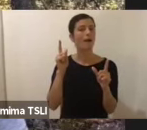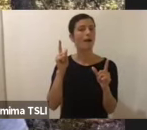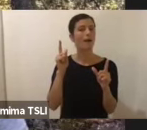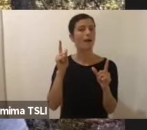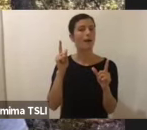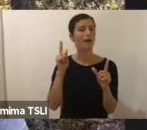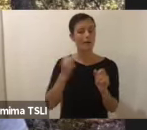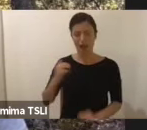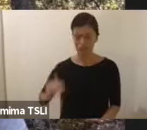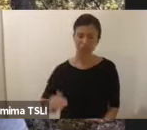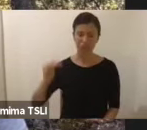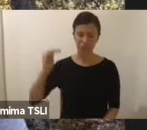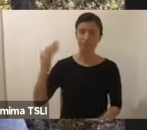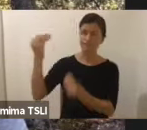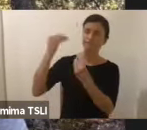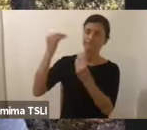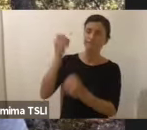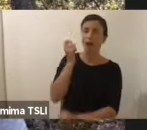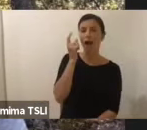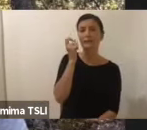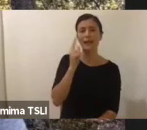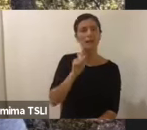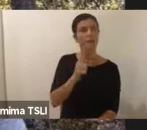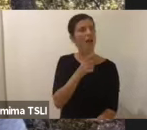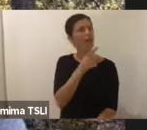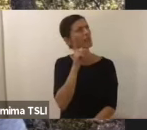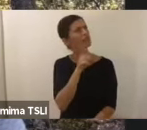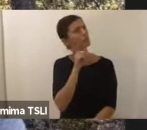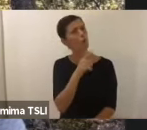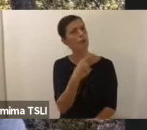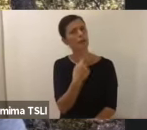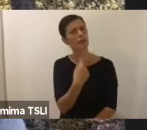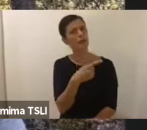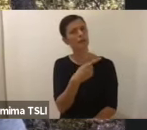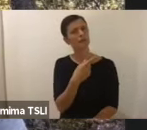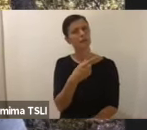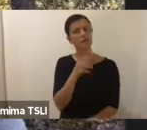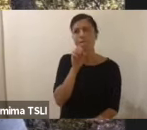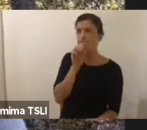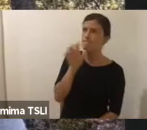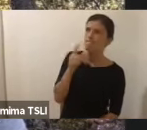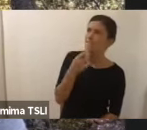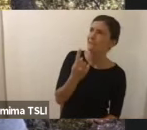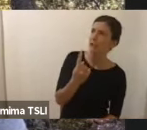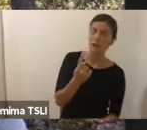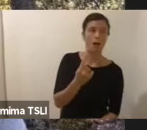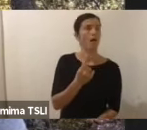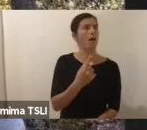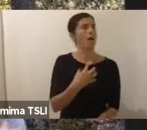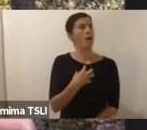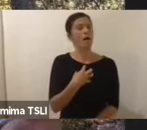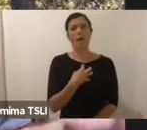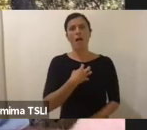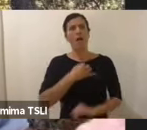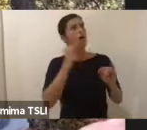part of me was kind of horrified by what this woman had just done she had turned what could have just been a normal in